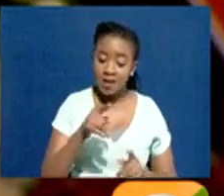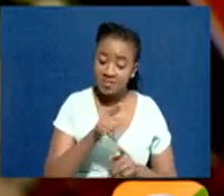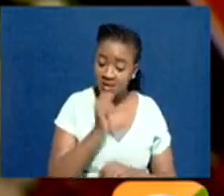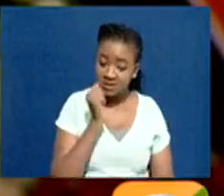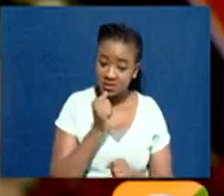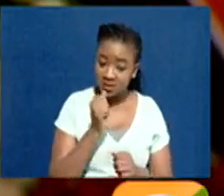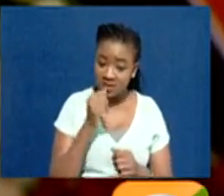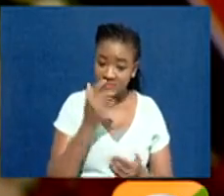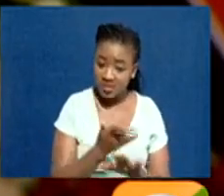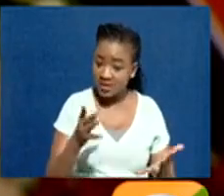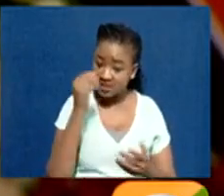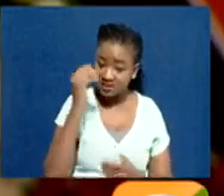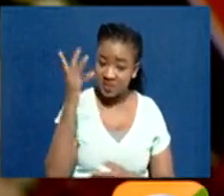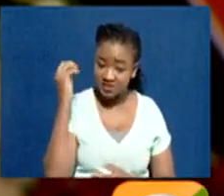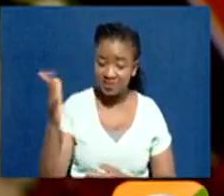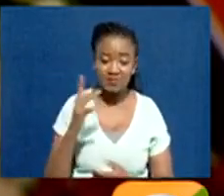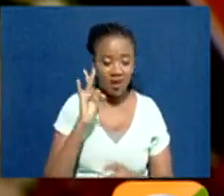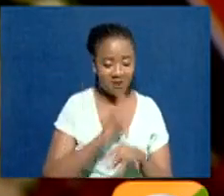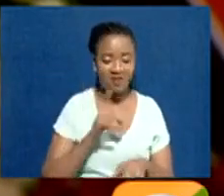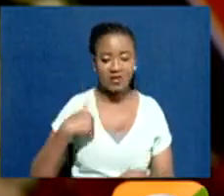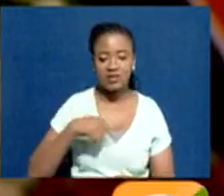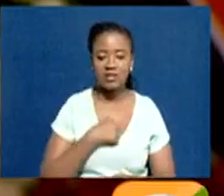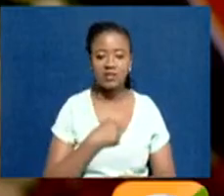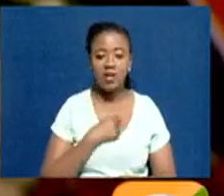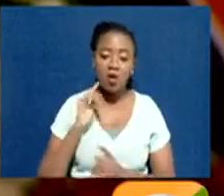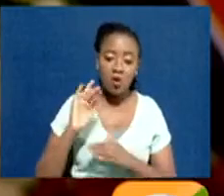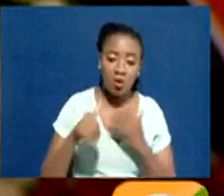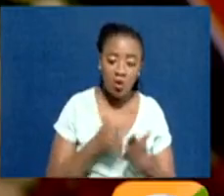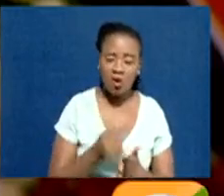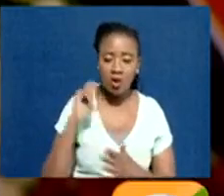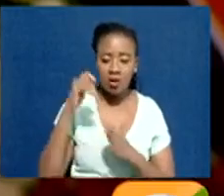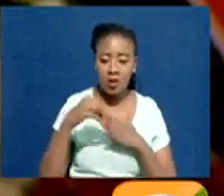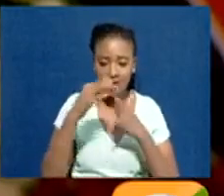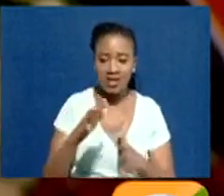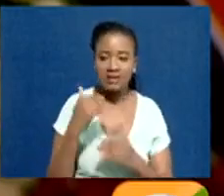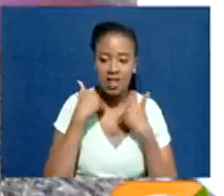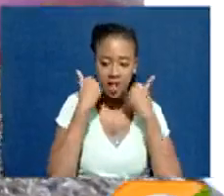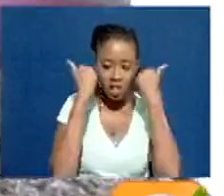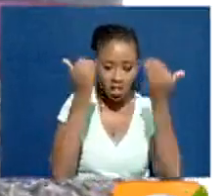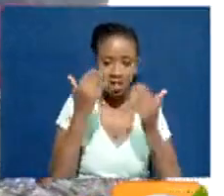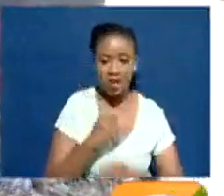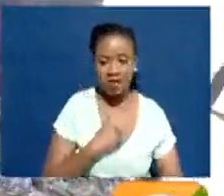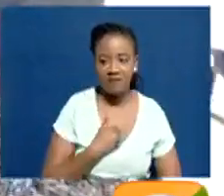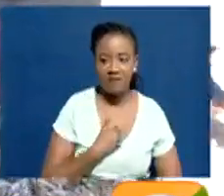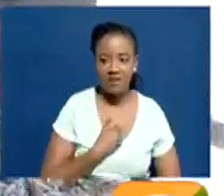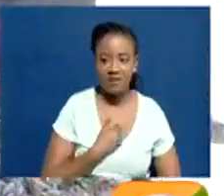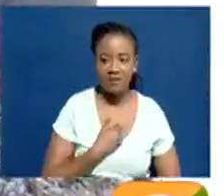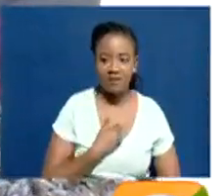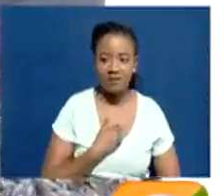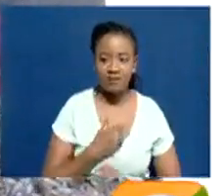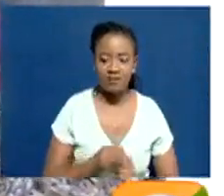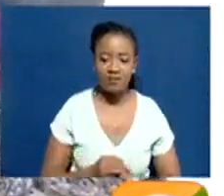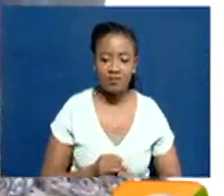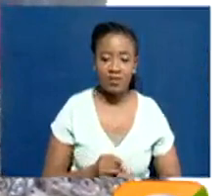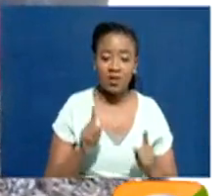myself, awake, and this is precisely as it should be. With commodity prices rising